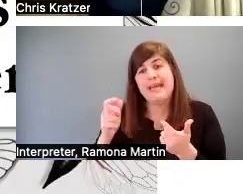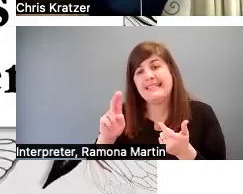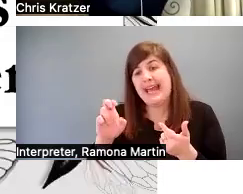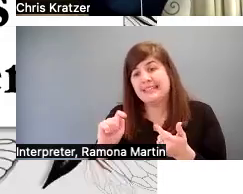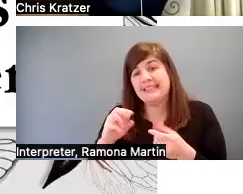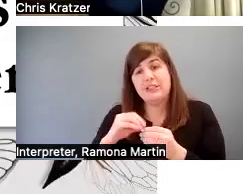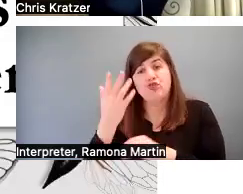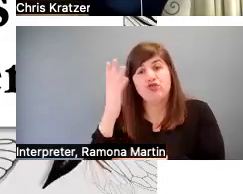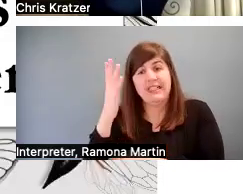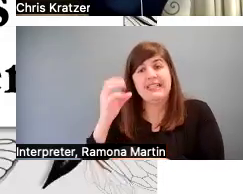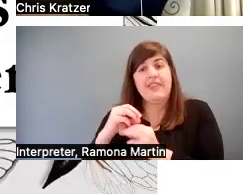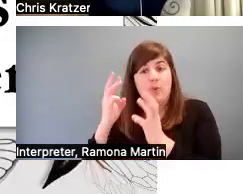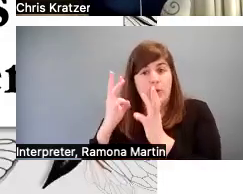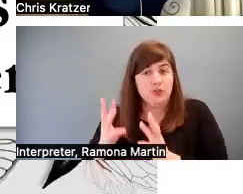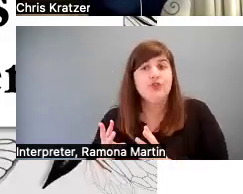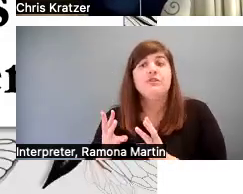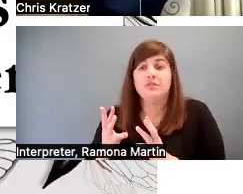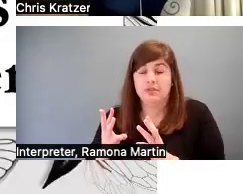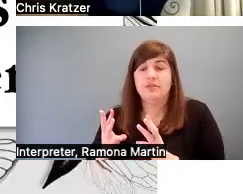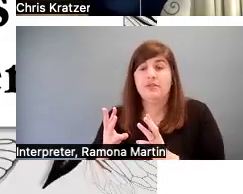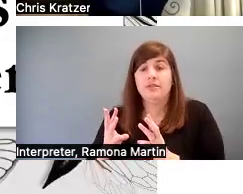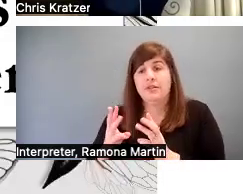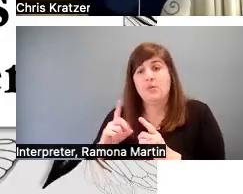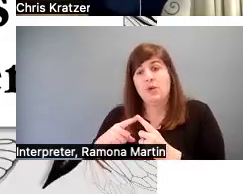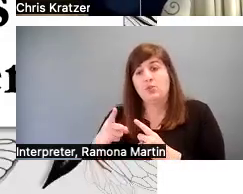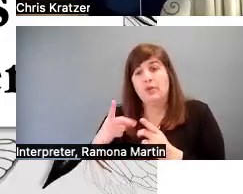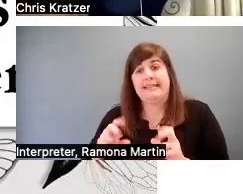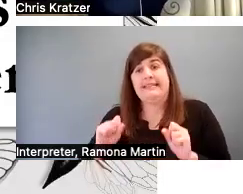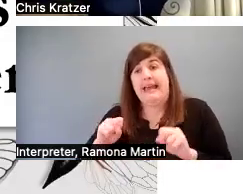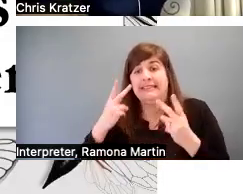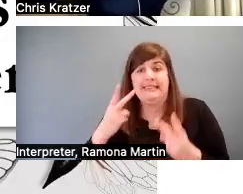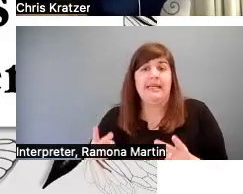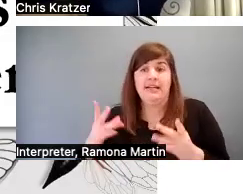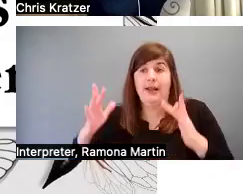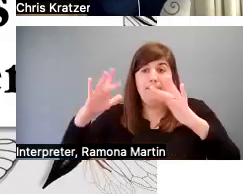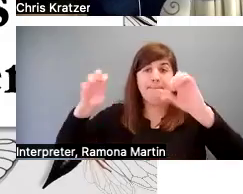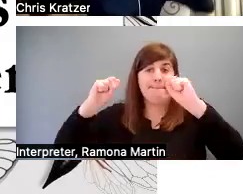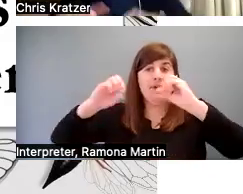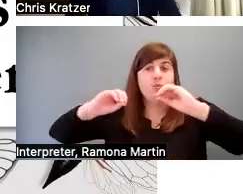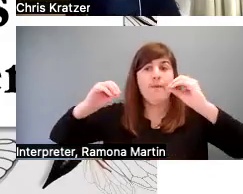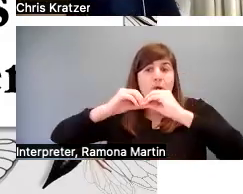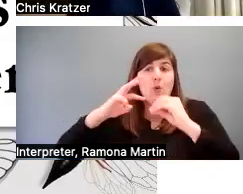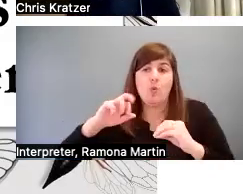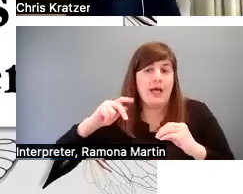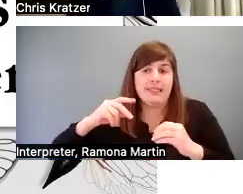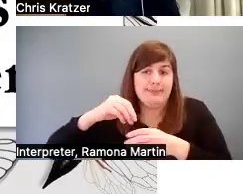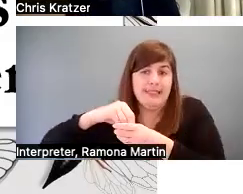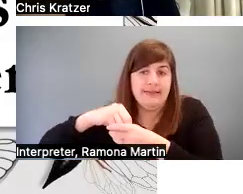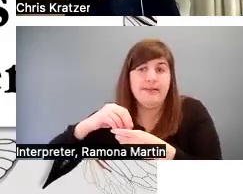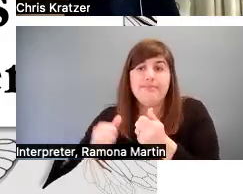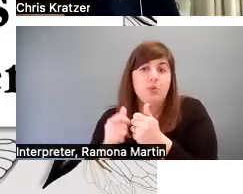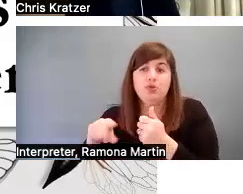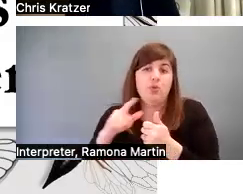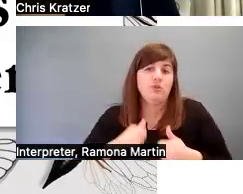tree somewhere in the winter, by the time you actually can see it, there's no more wasps inside. Most of them don't